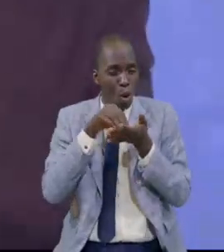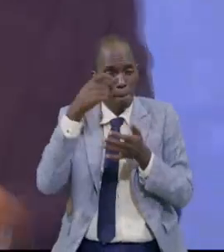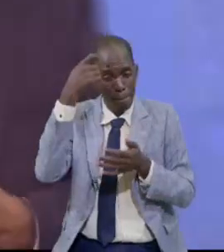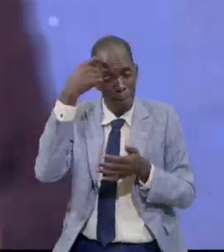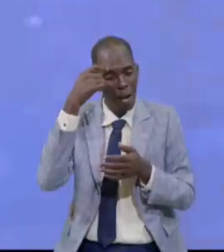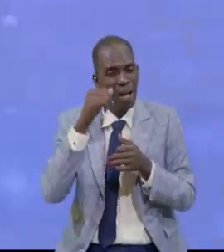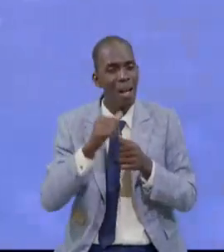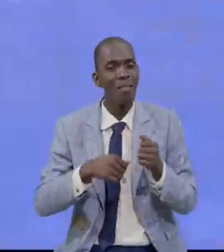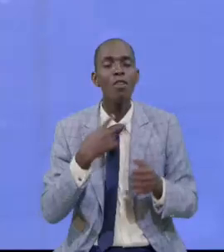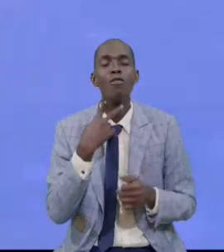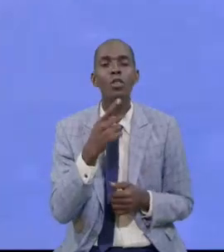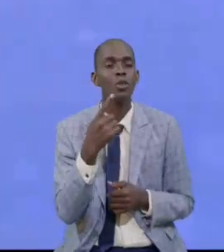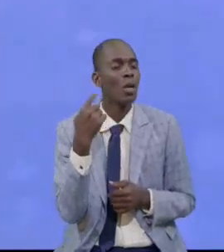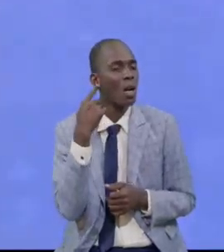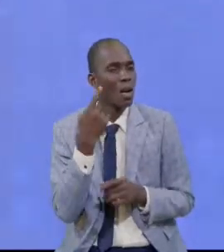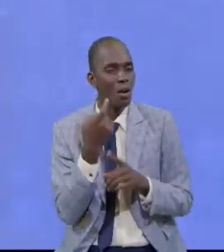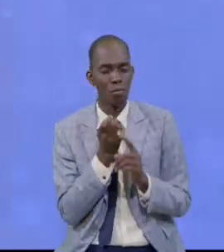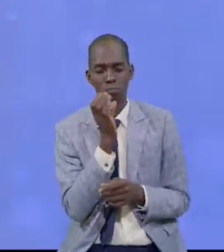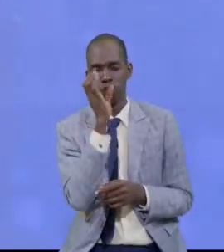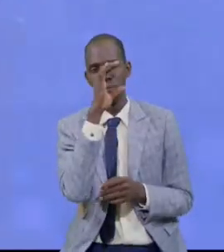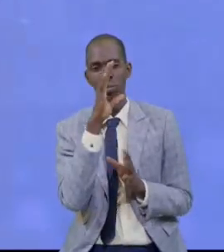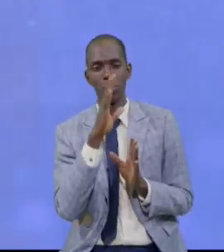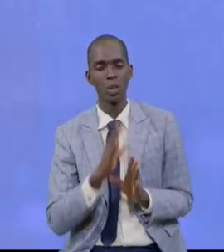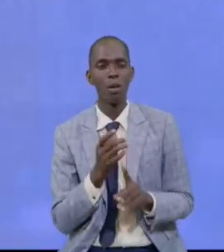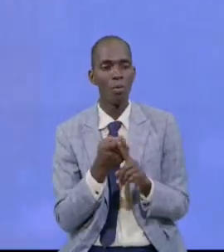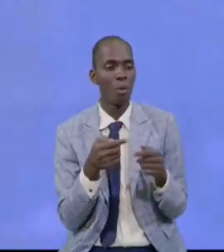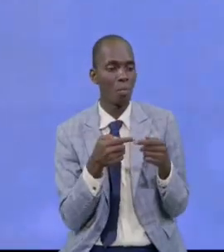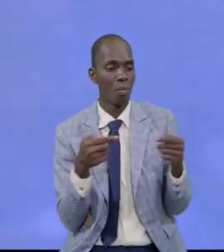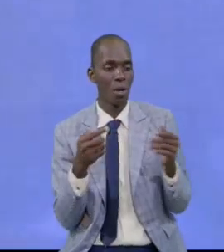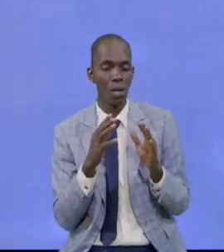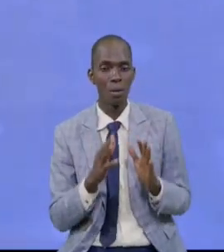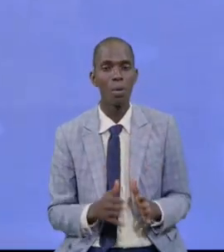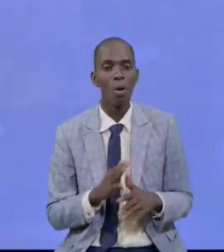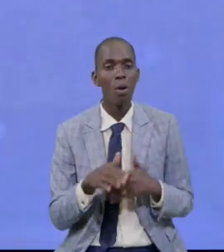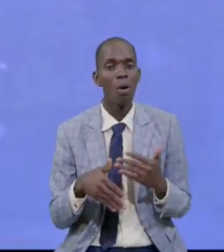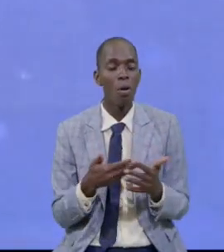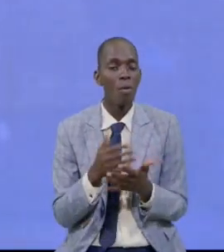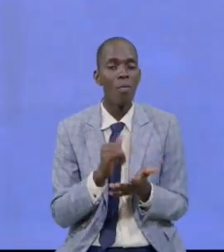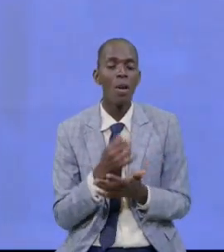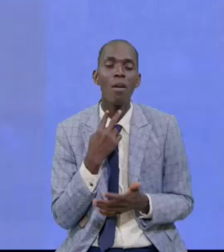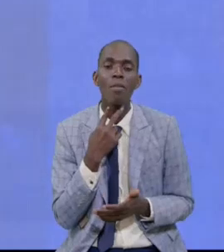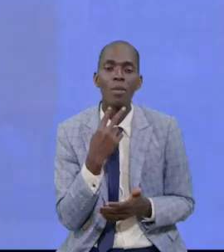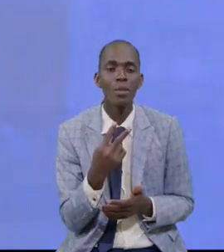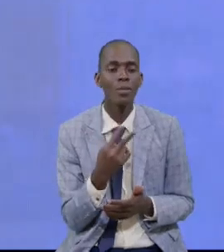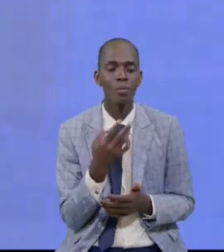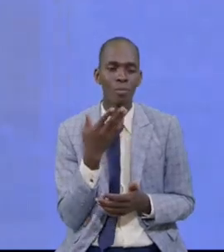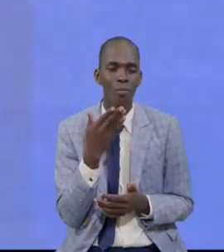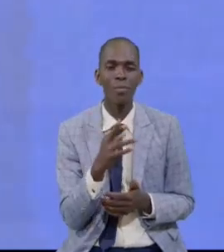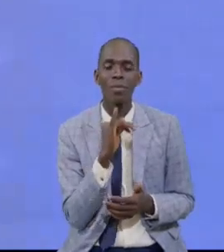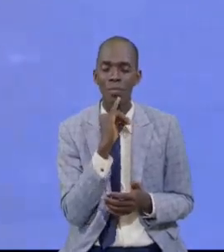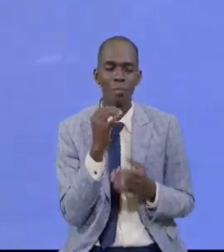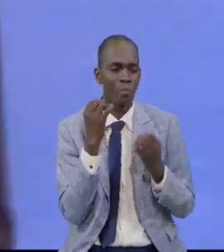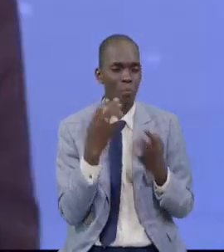strangers, from enemies, all those voices, there is a Lord dwelling inside you,